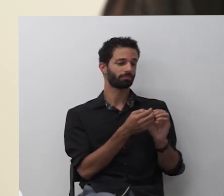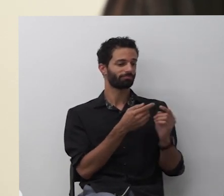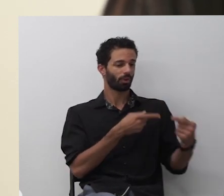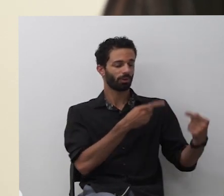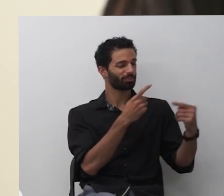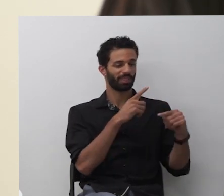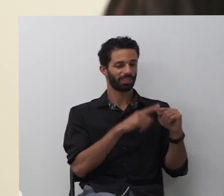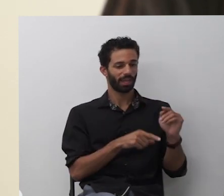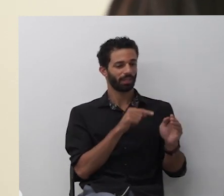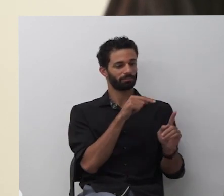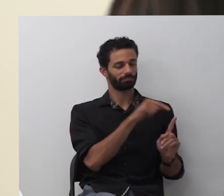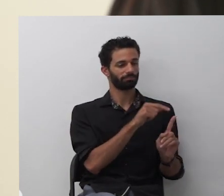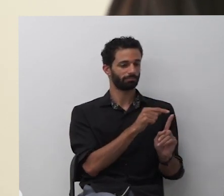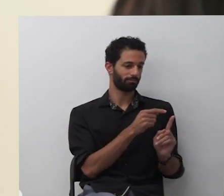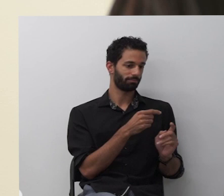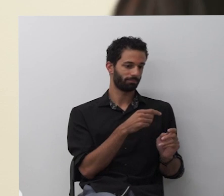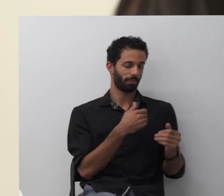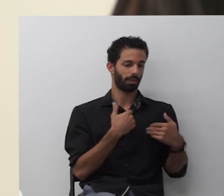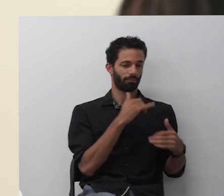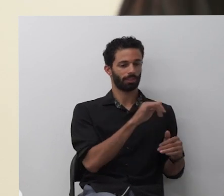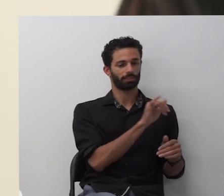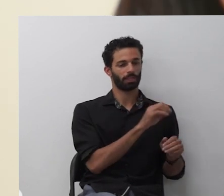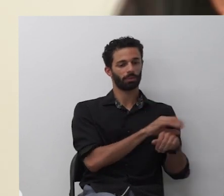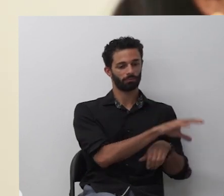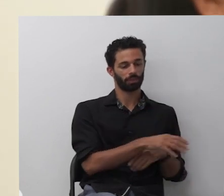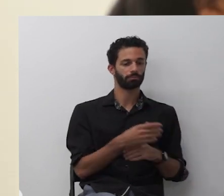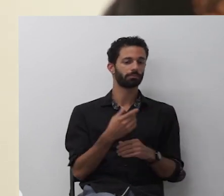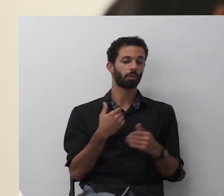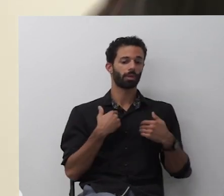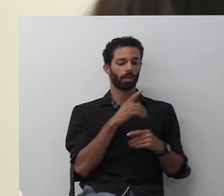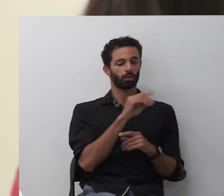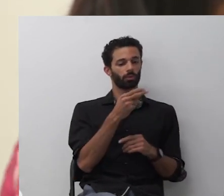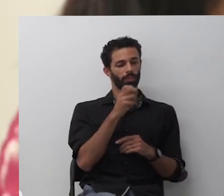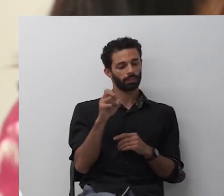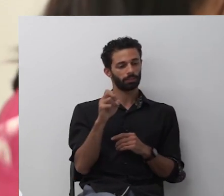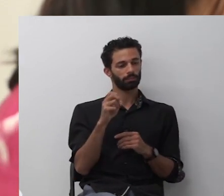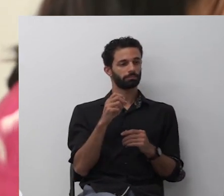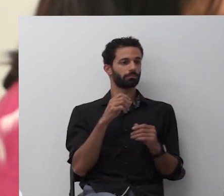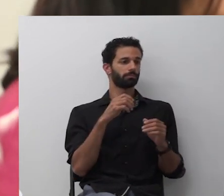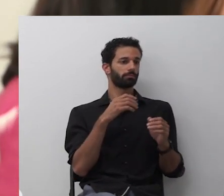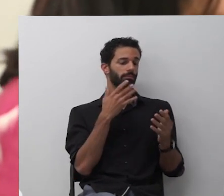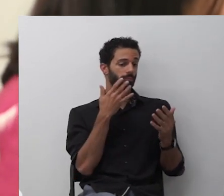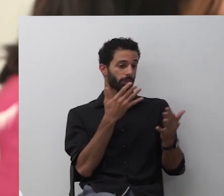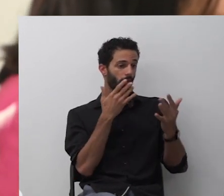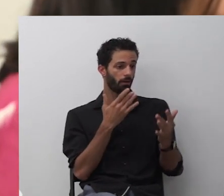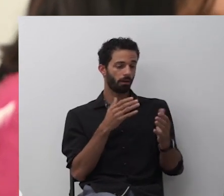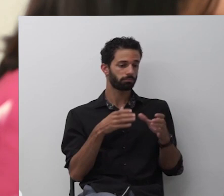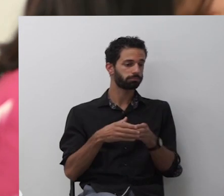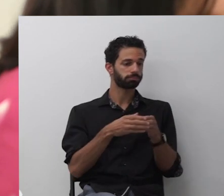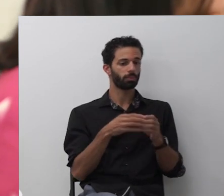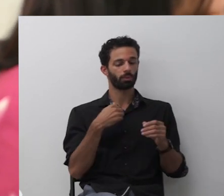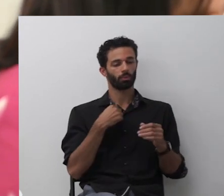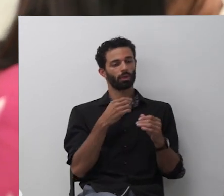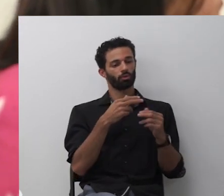artist, Do-hee Lee, lead us through song and movement, and we literally untied ribbons,